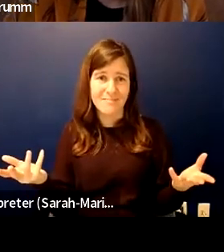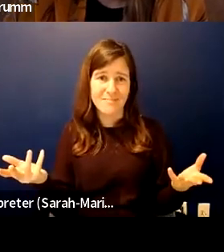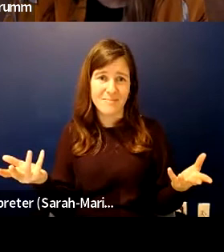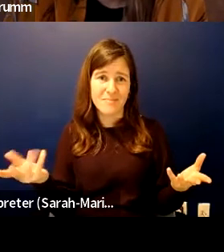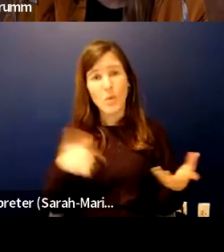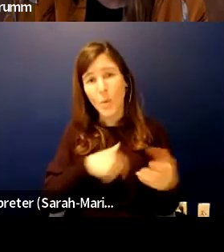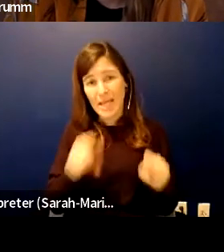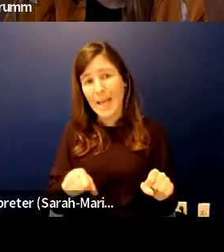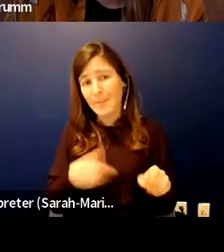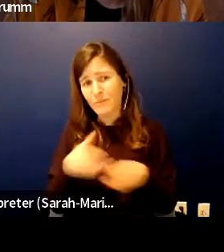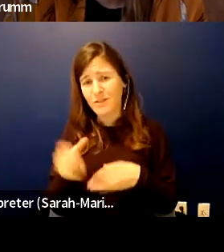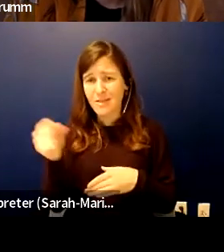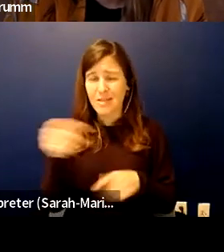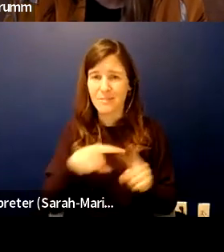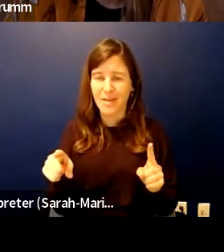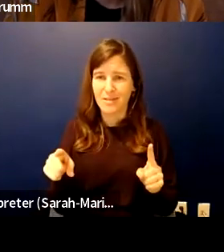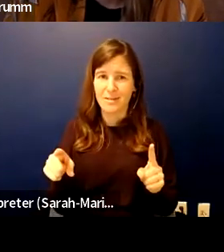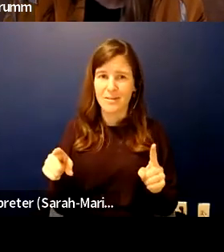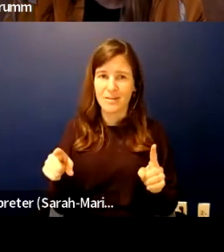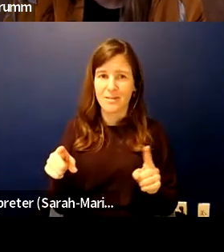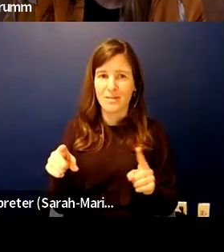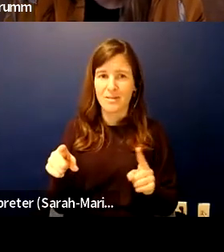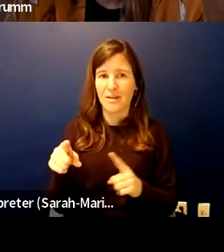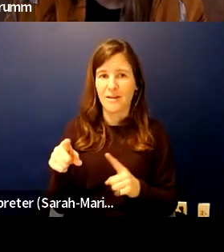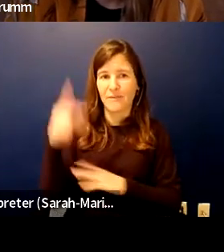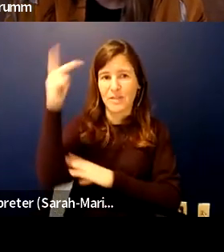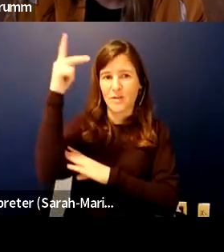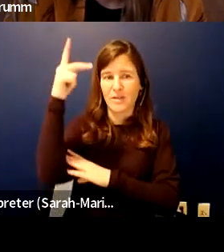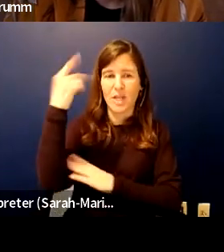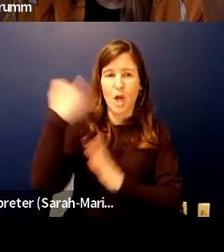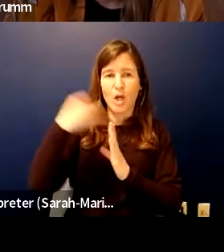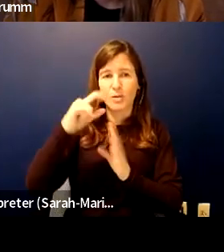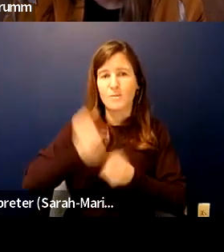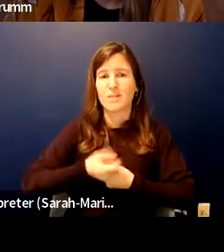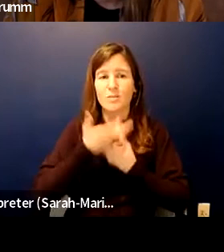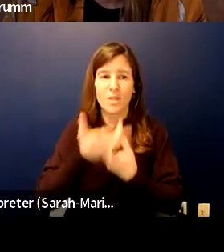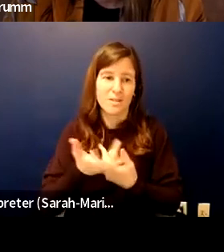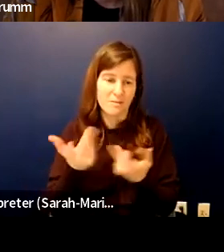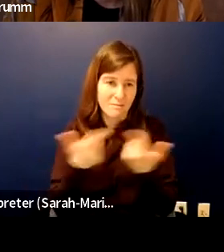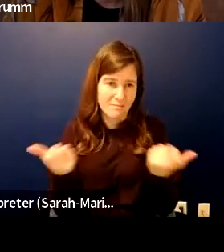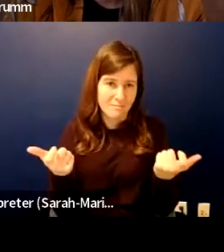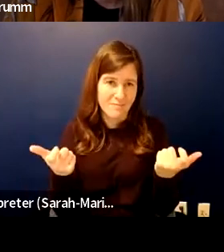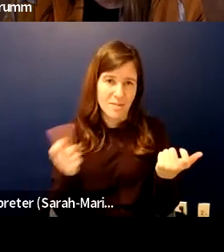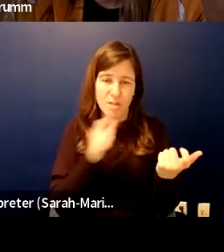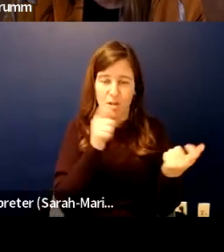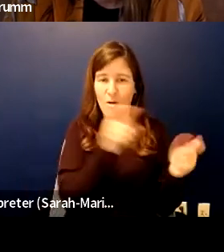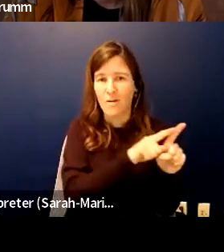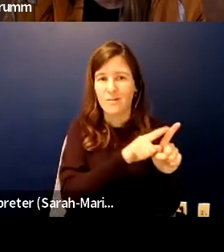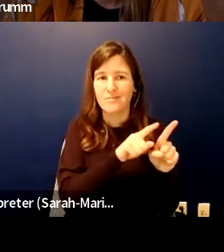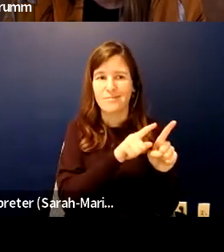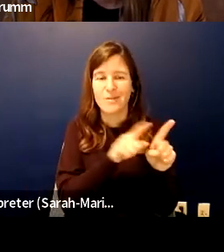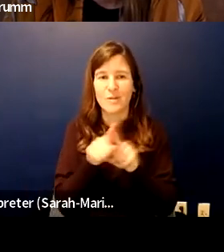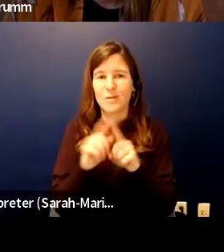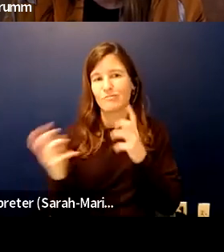we can be, but like philosophically art is like meant to be expressive and all these things, which isn't always conducive to being